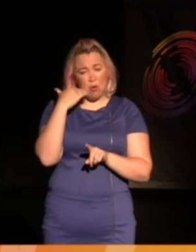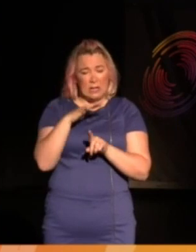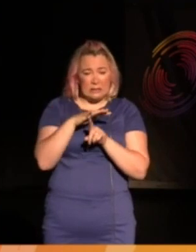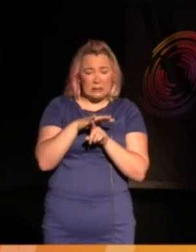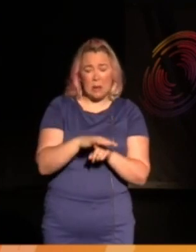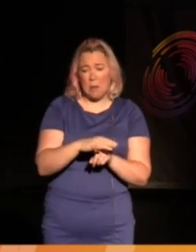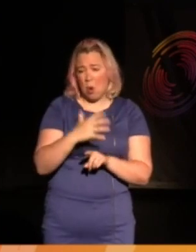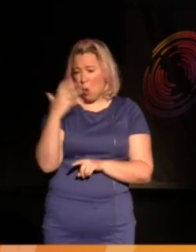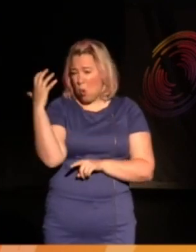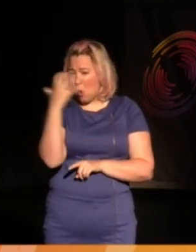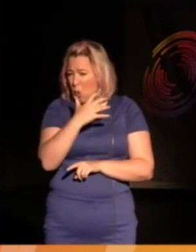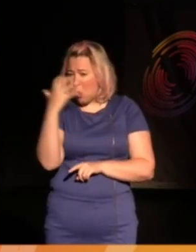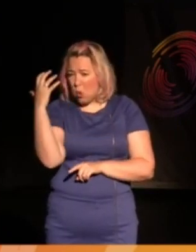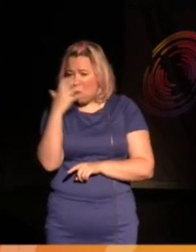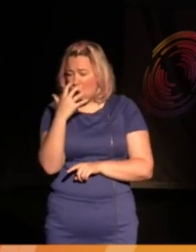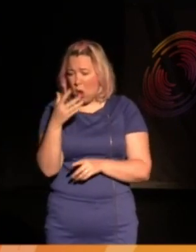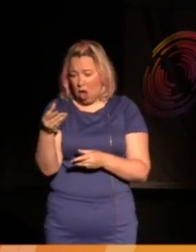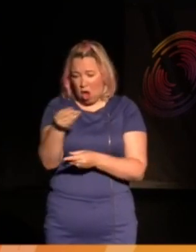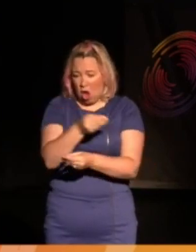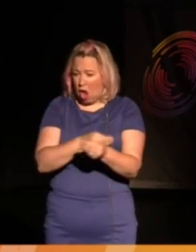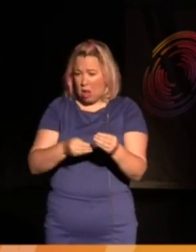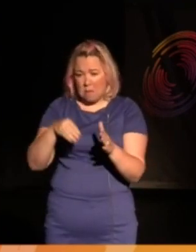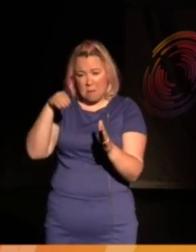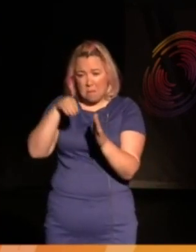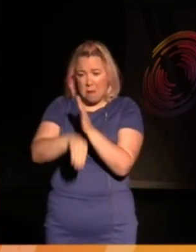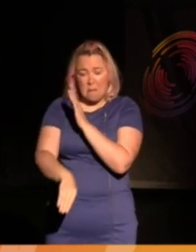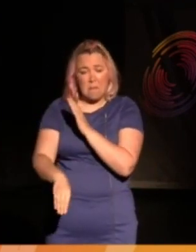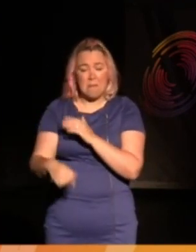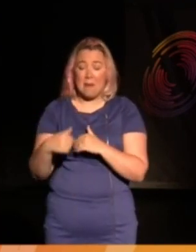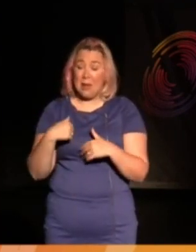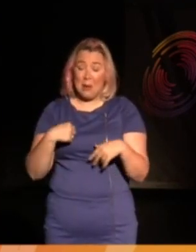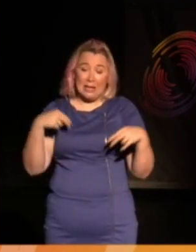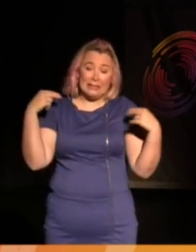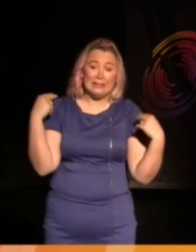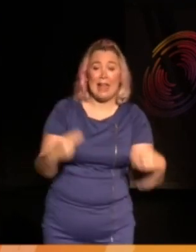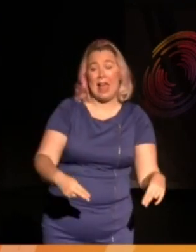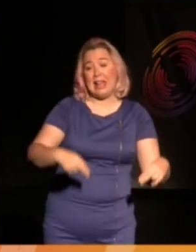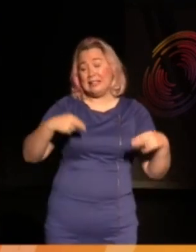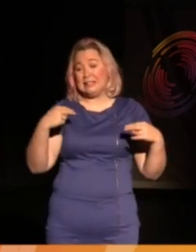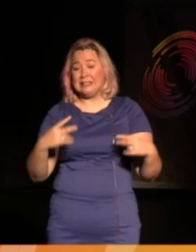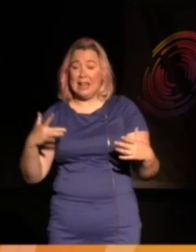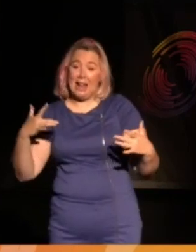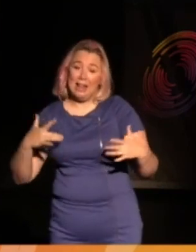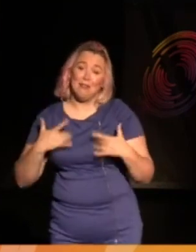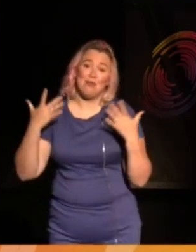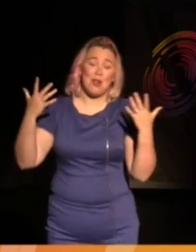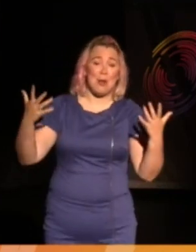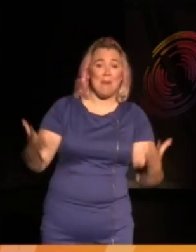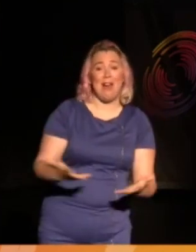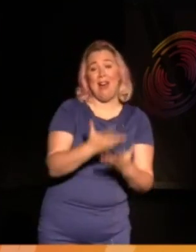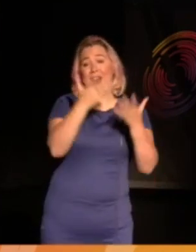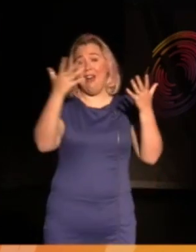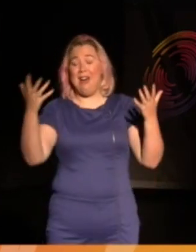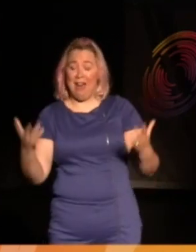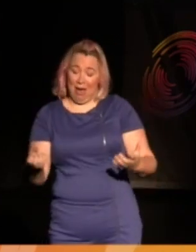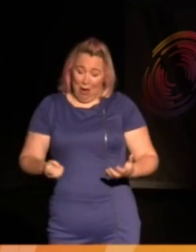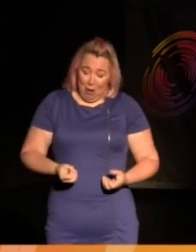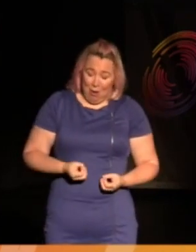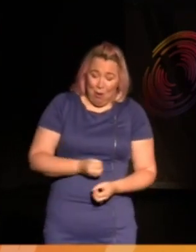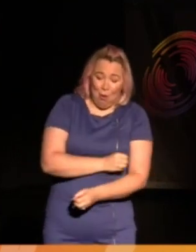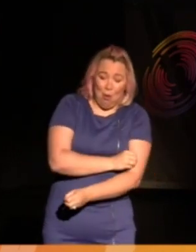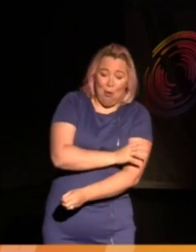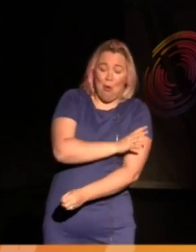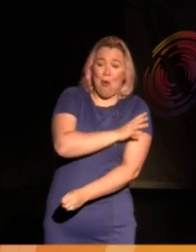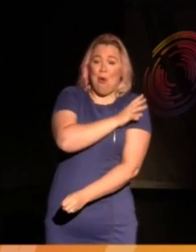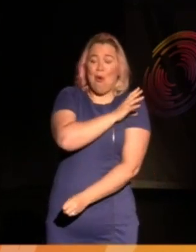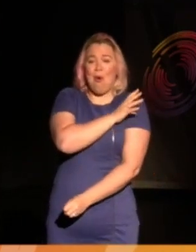rise and the economy was in the tank. So we danced around the living room, singing ourselves up, imagining a